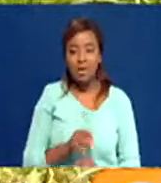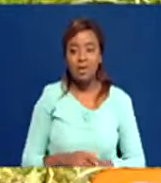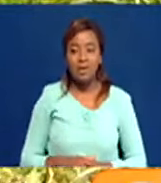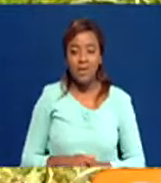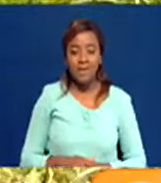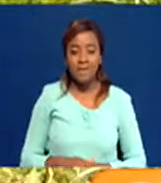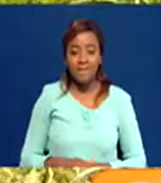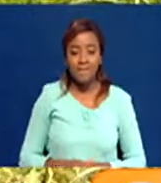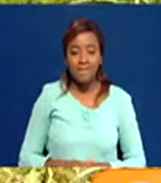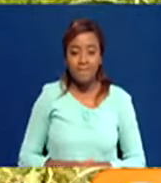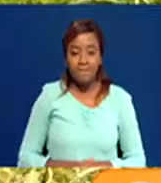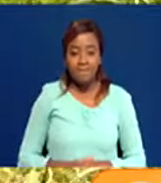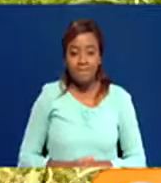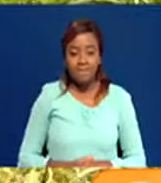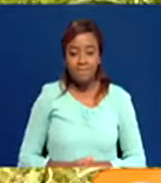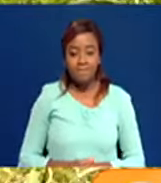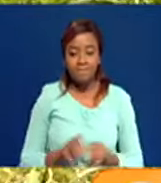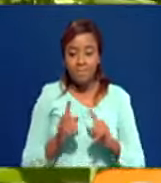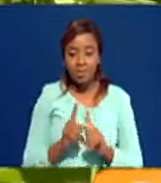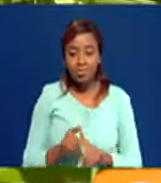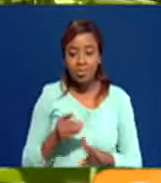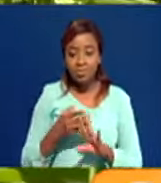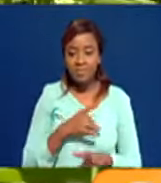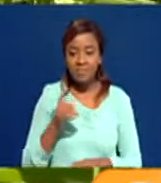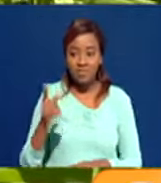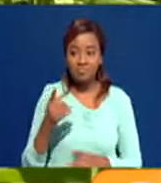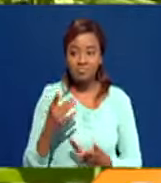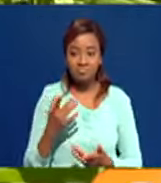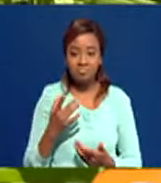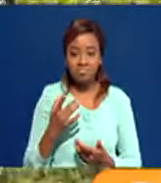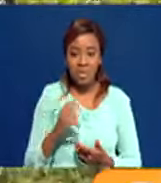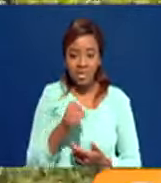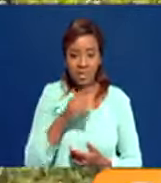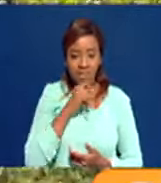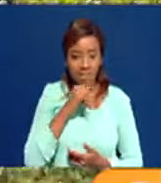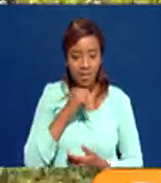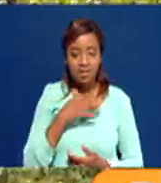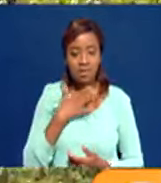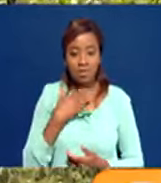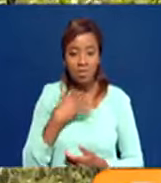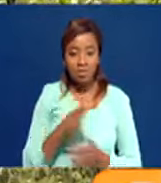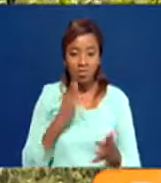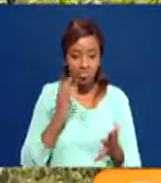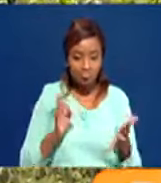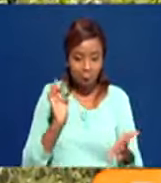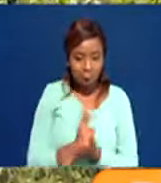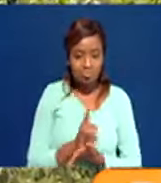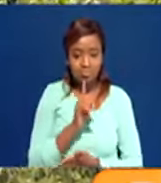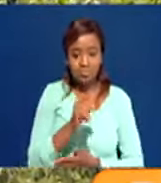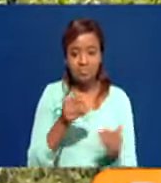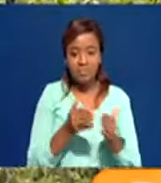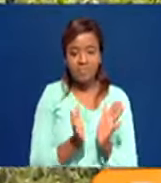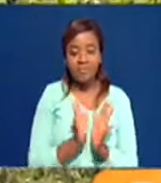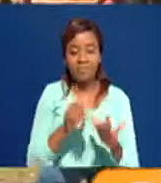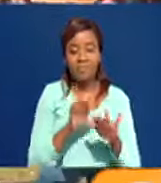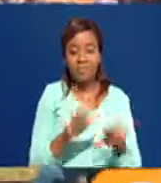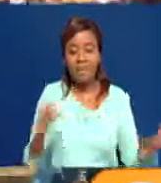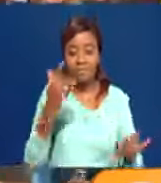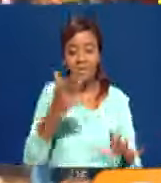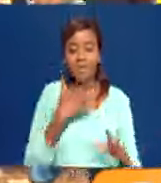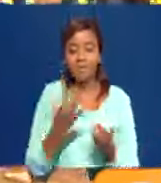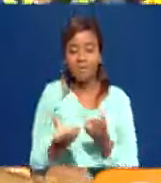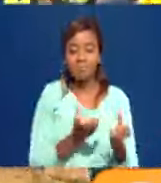killing, the late Sarange is said to have resisted pressure from a man who allegedly wanted to displace her family from their land for expansion of his